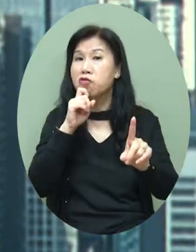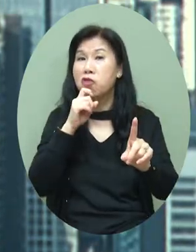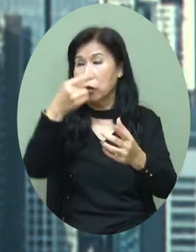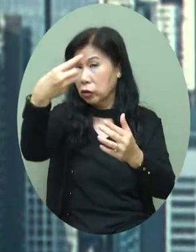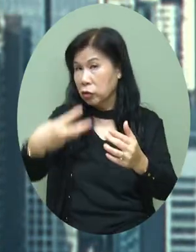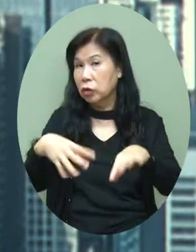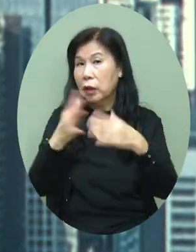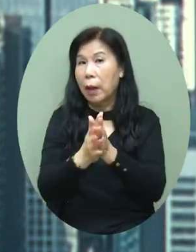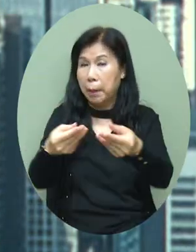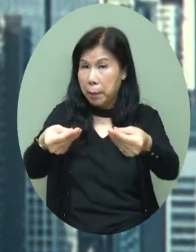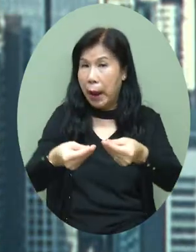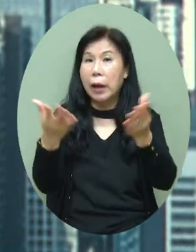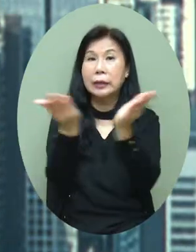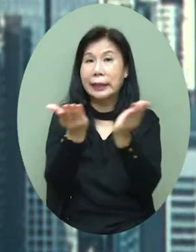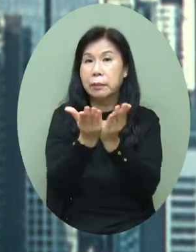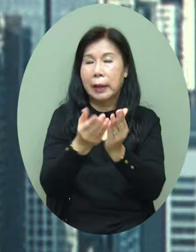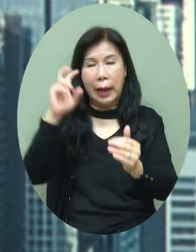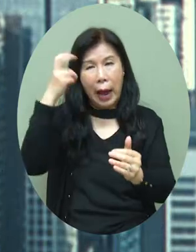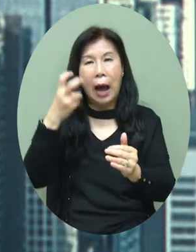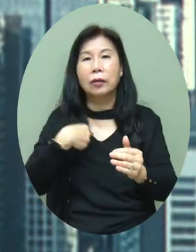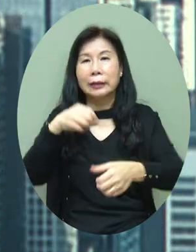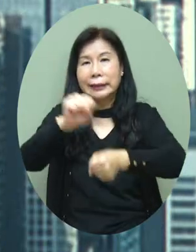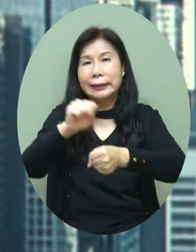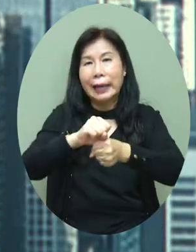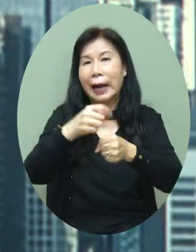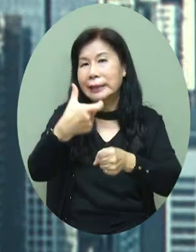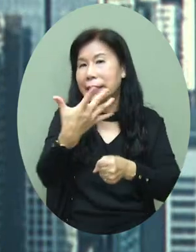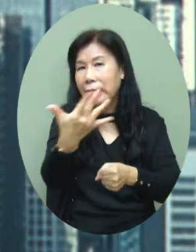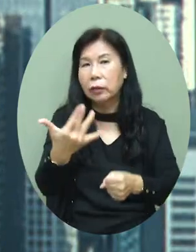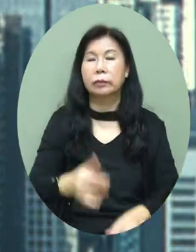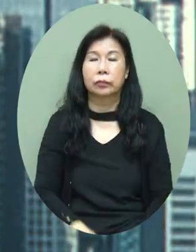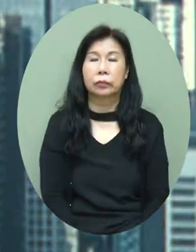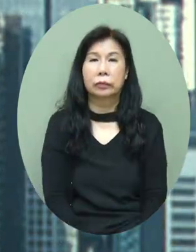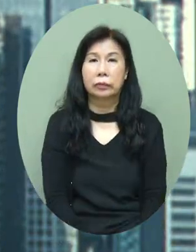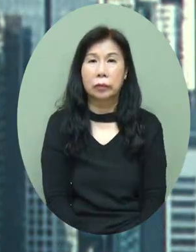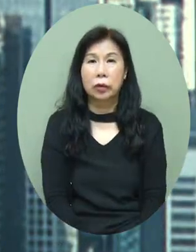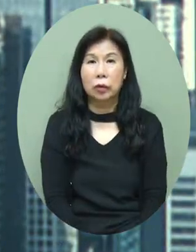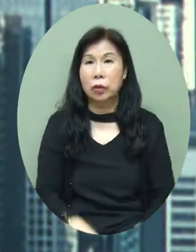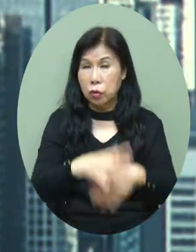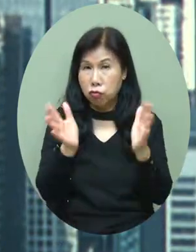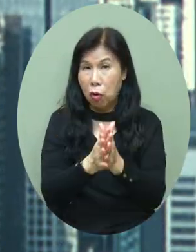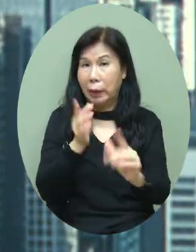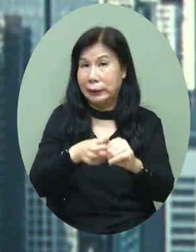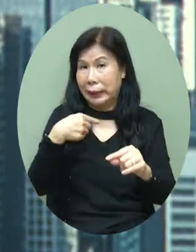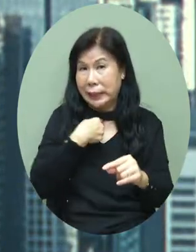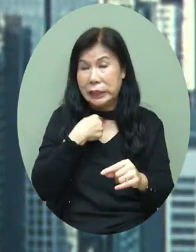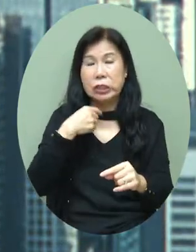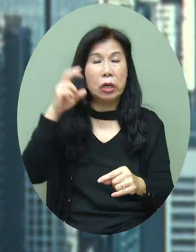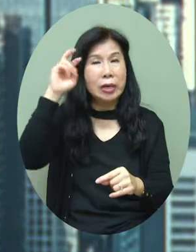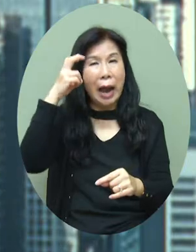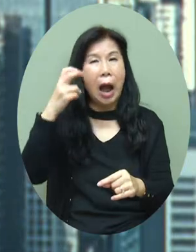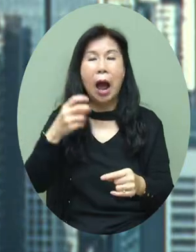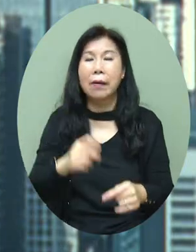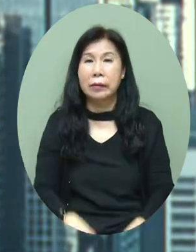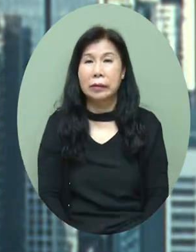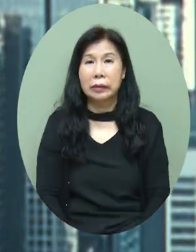and all the necessary factors that should be taken into account are present